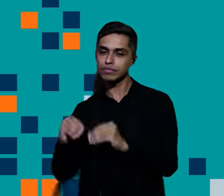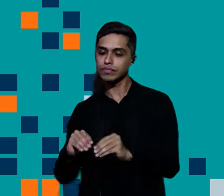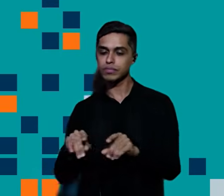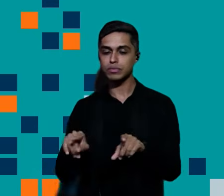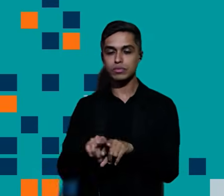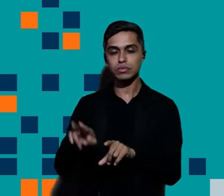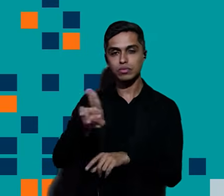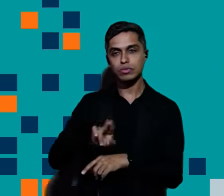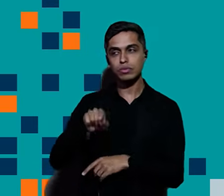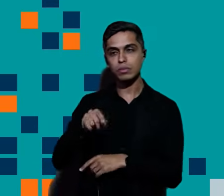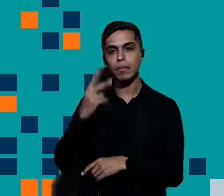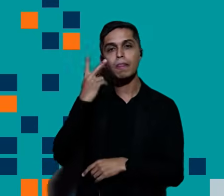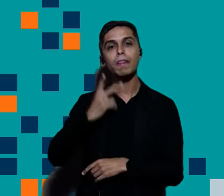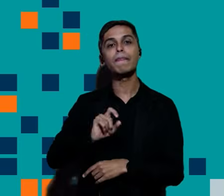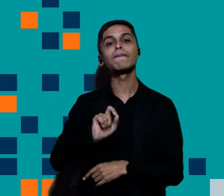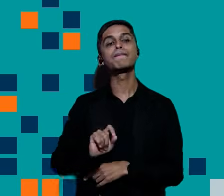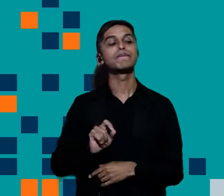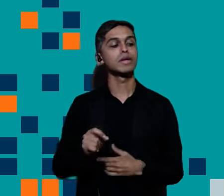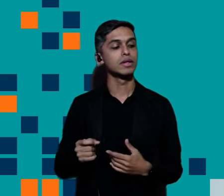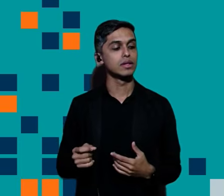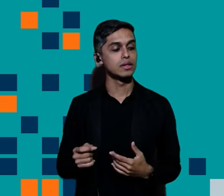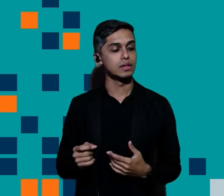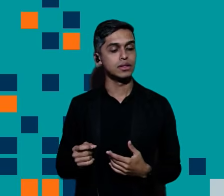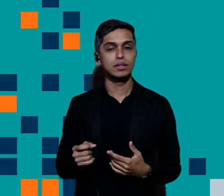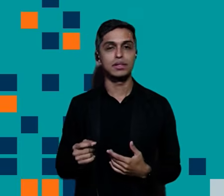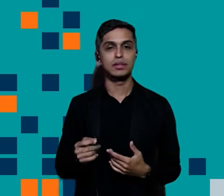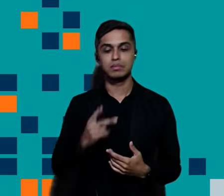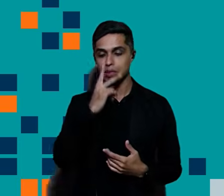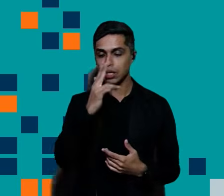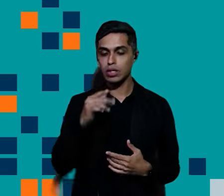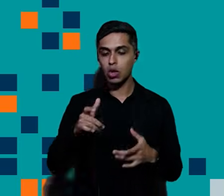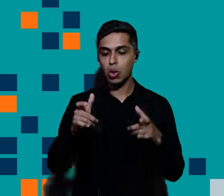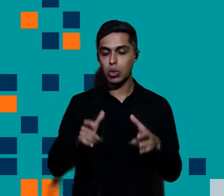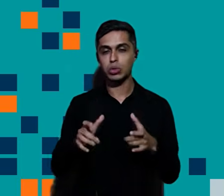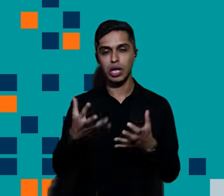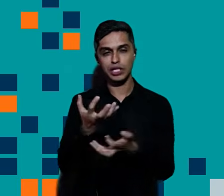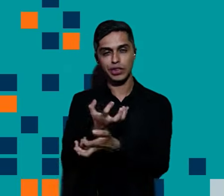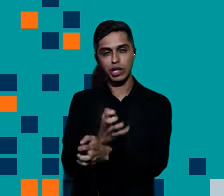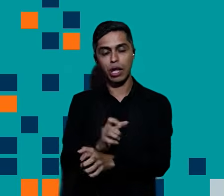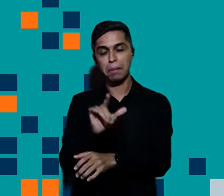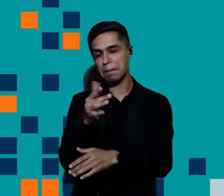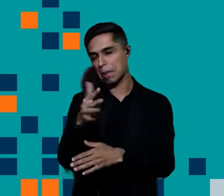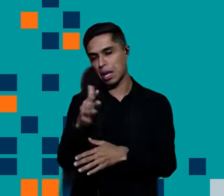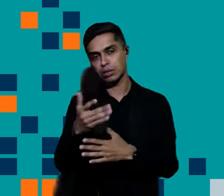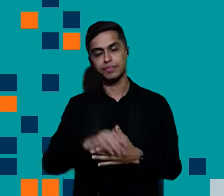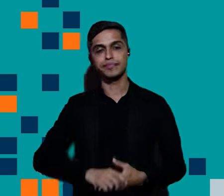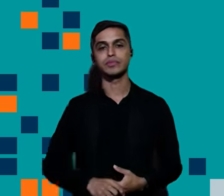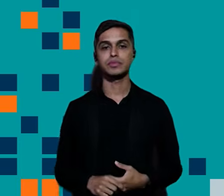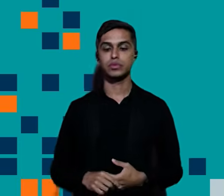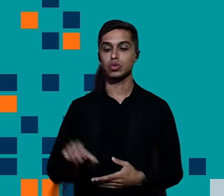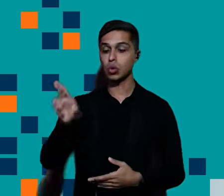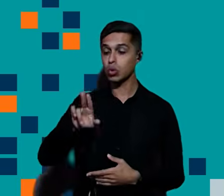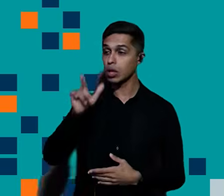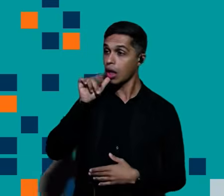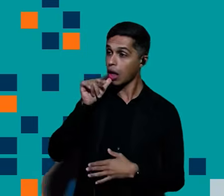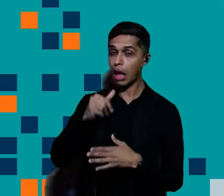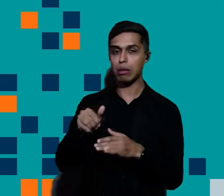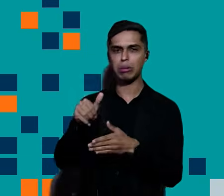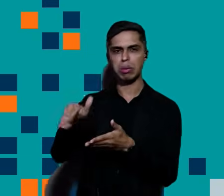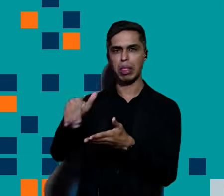this is in a semi-arid area, use the wastewater to create one of the largest